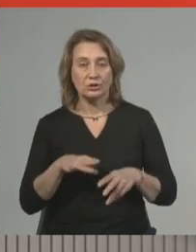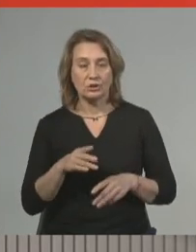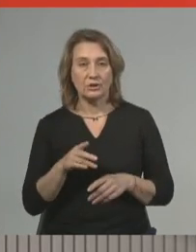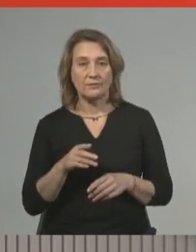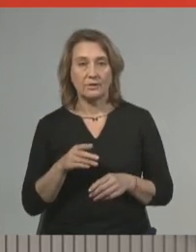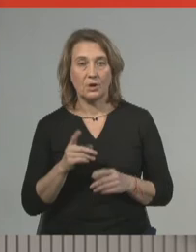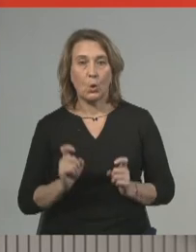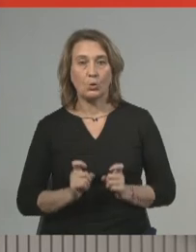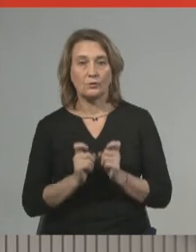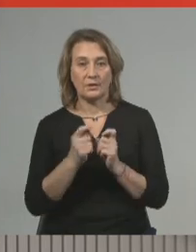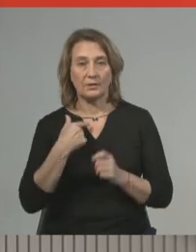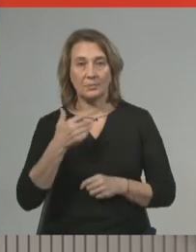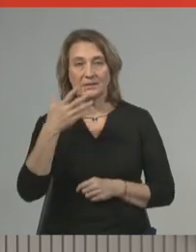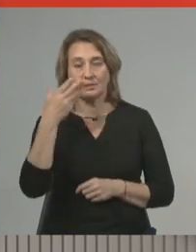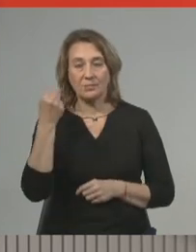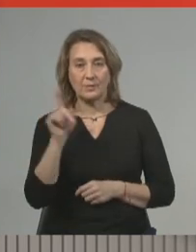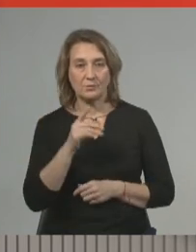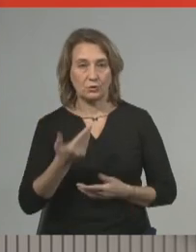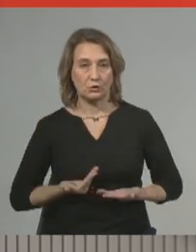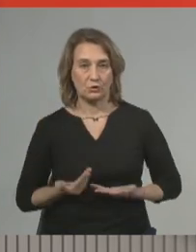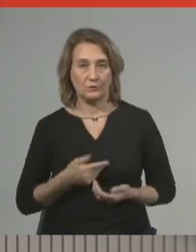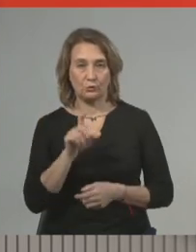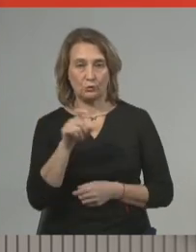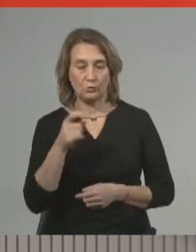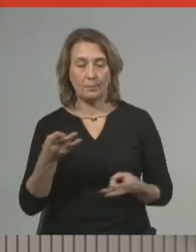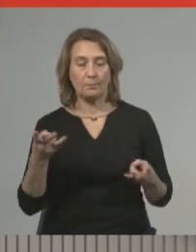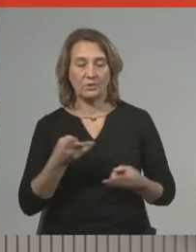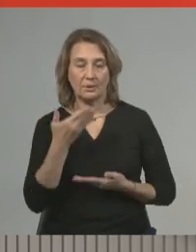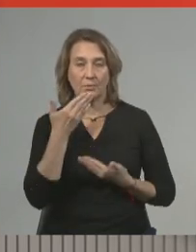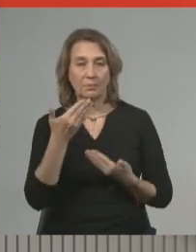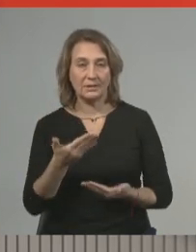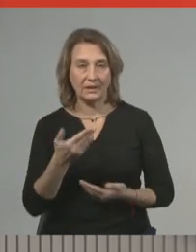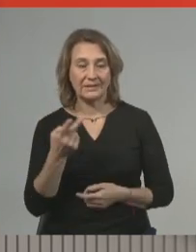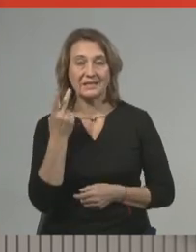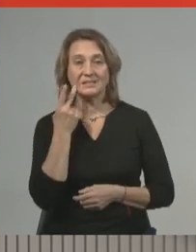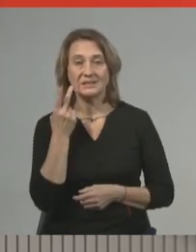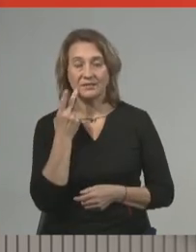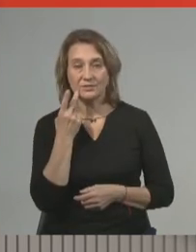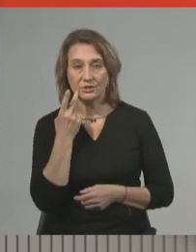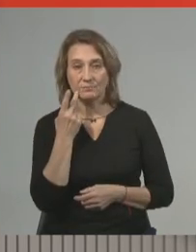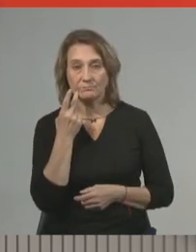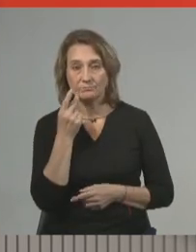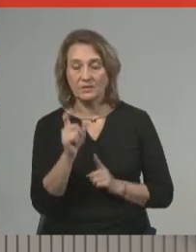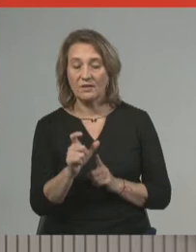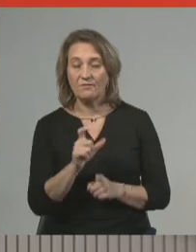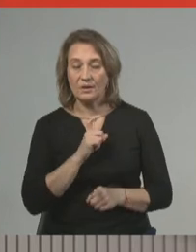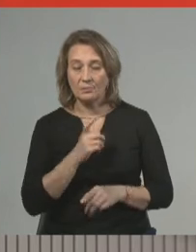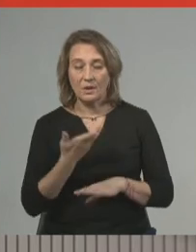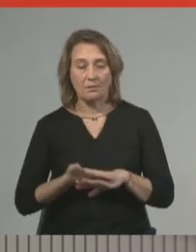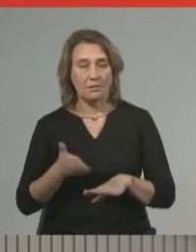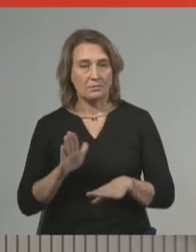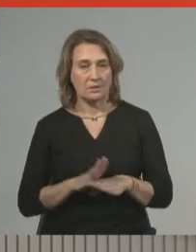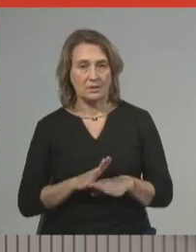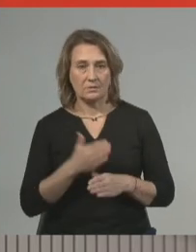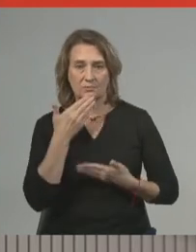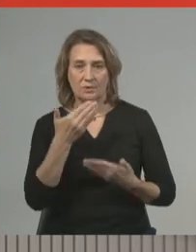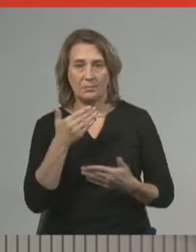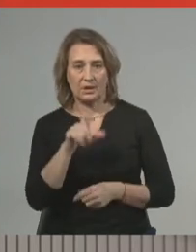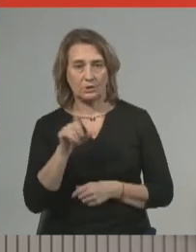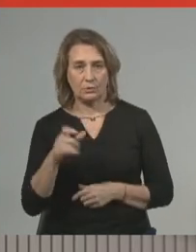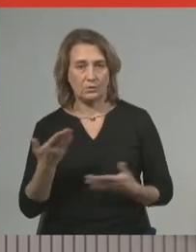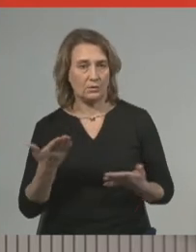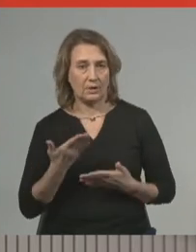when we think that we need to resolve the conflict we forget about those people we forget that we need to ask